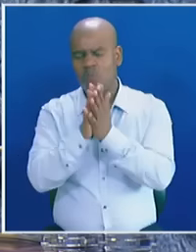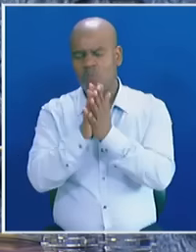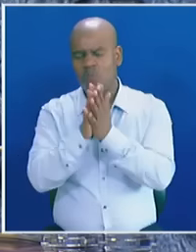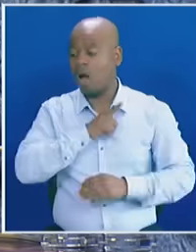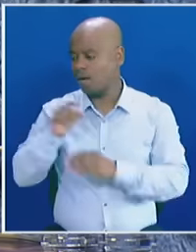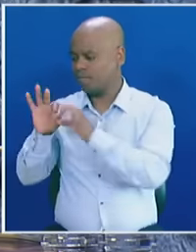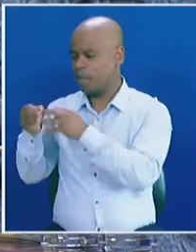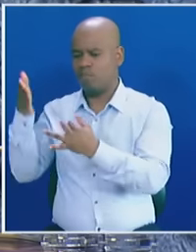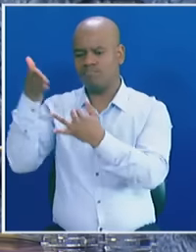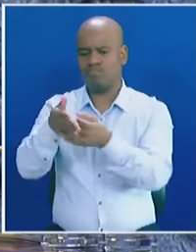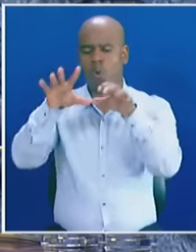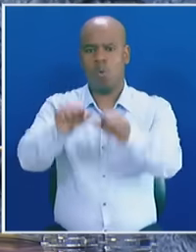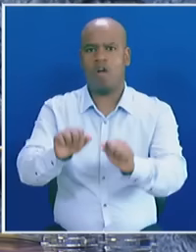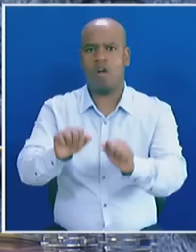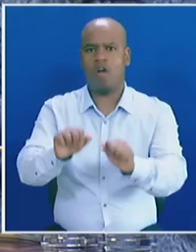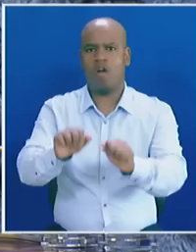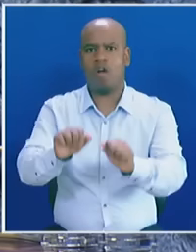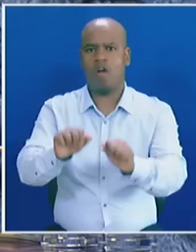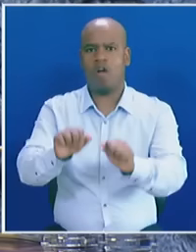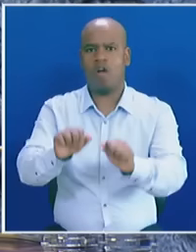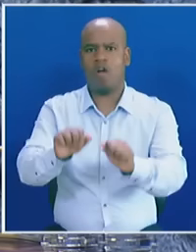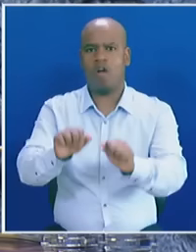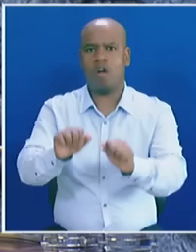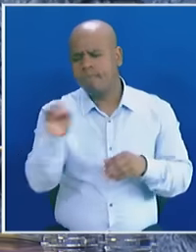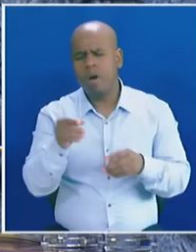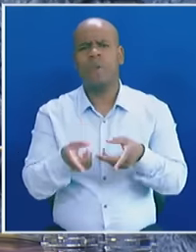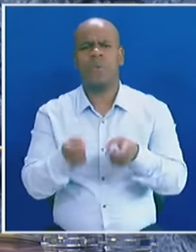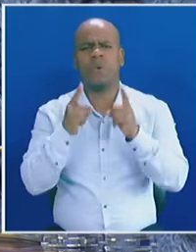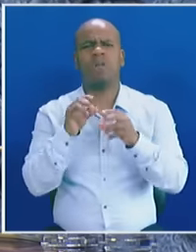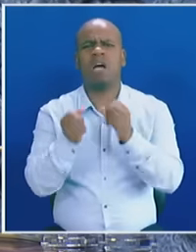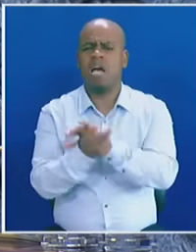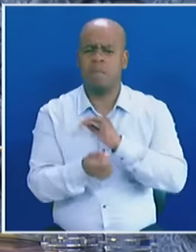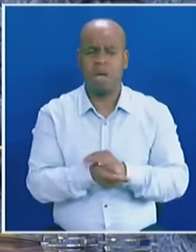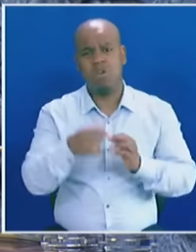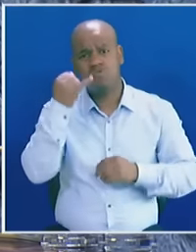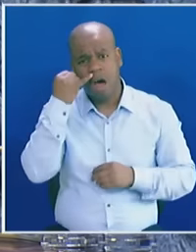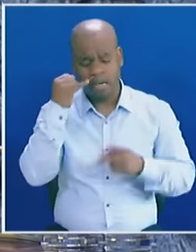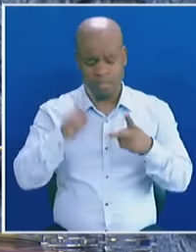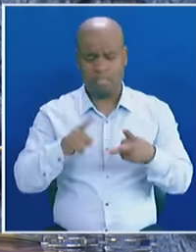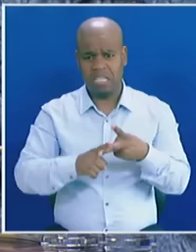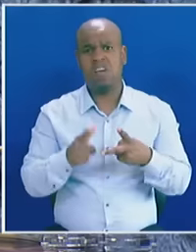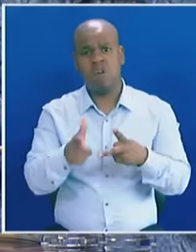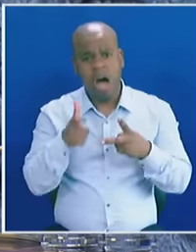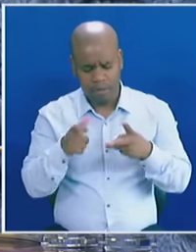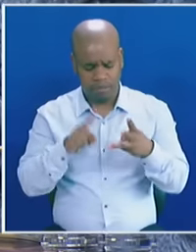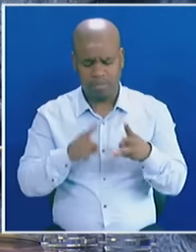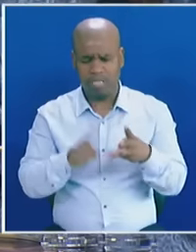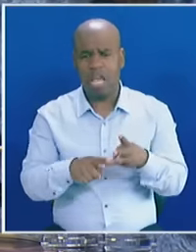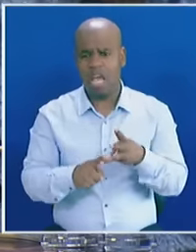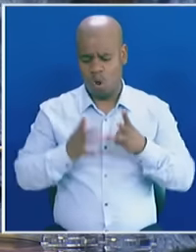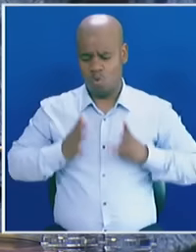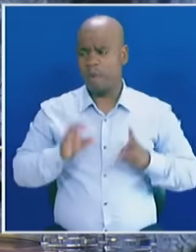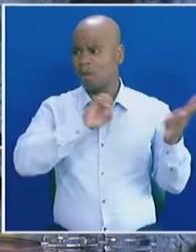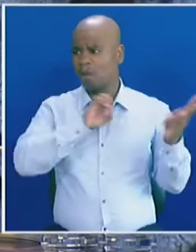Transnational crime networks involving arms, drugs, and human trafficking and money laundering are now operating